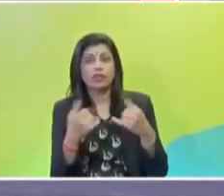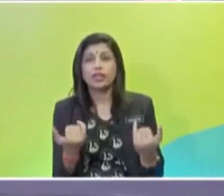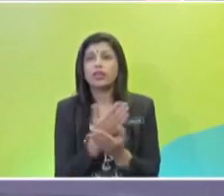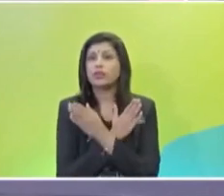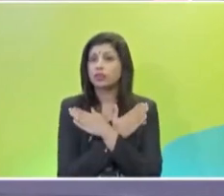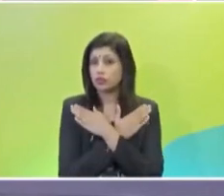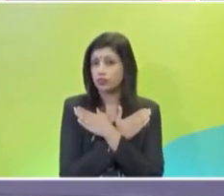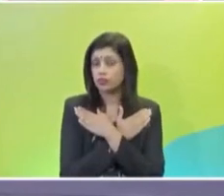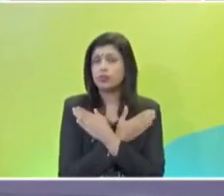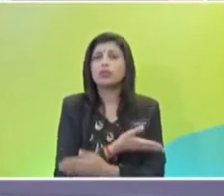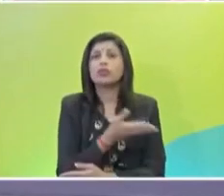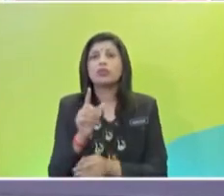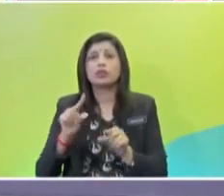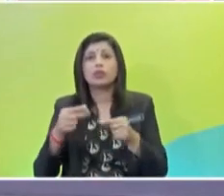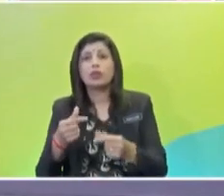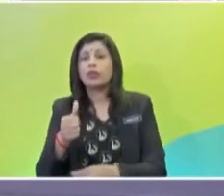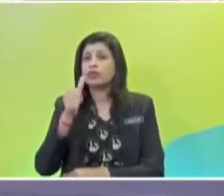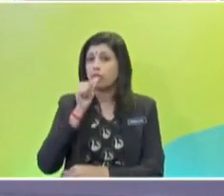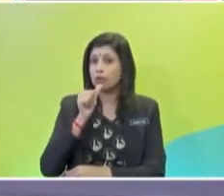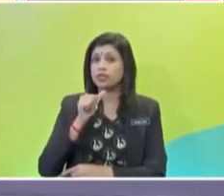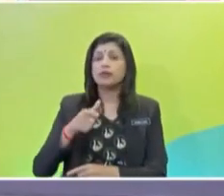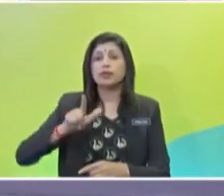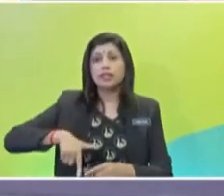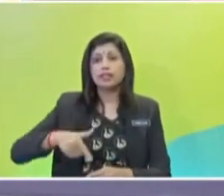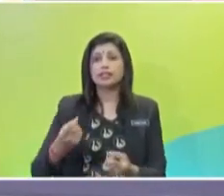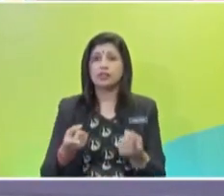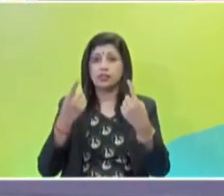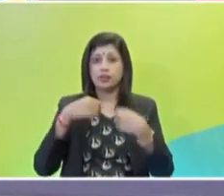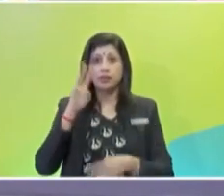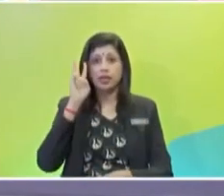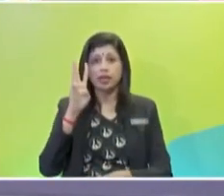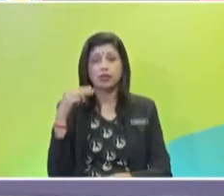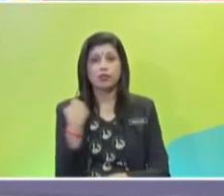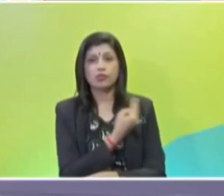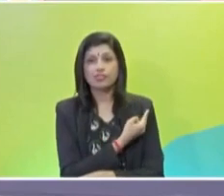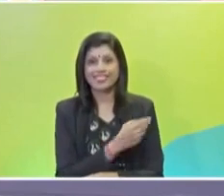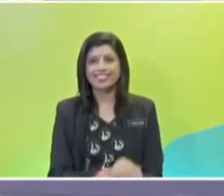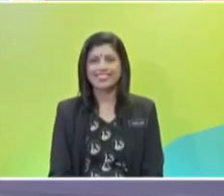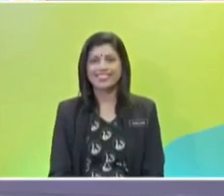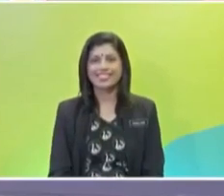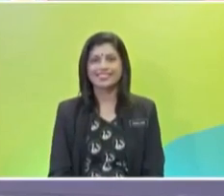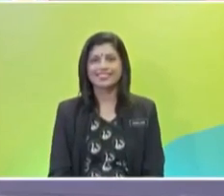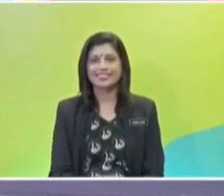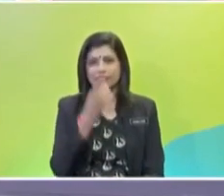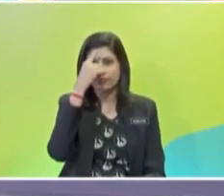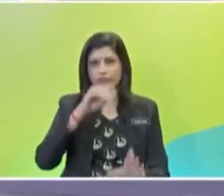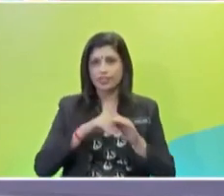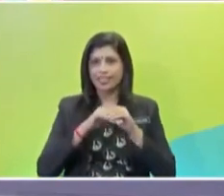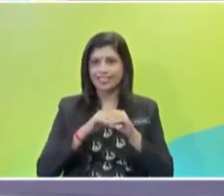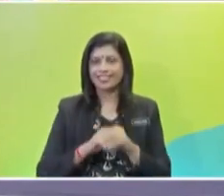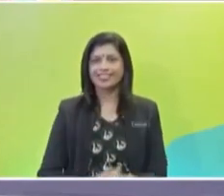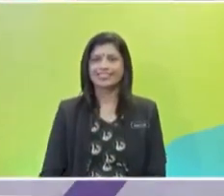for our friends watching at home, don't go anywhere. We'll be right back here at Tahap 2 with teacher Zakiah for Bahasa Inggeris.